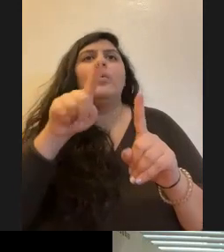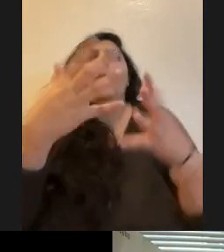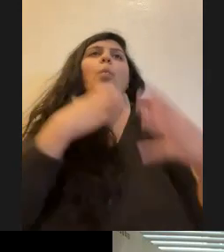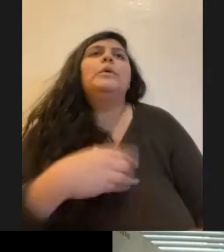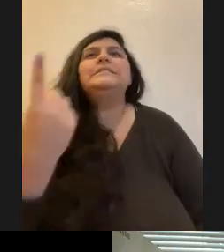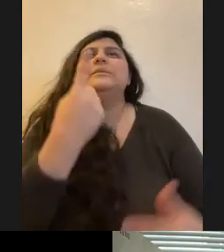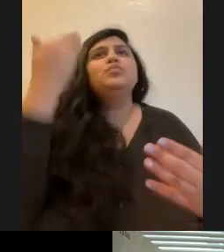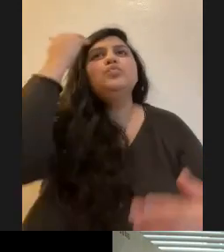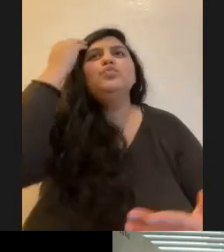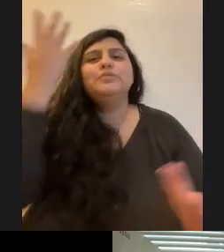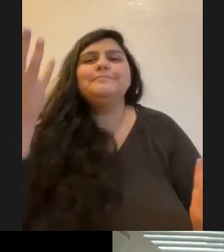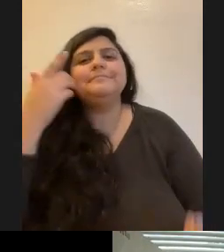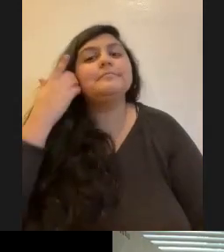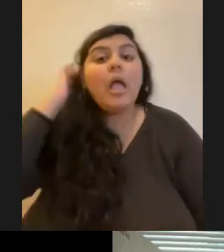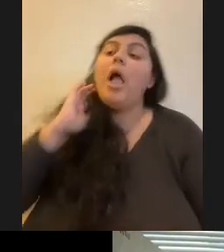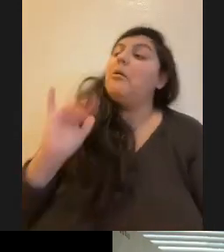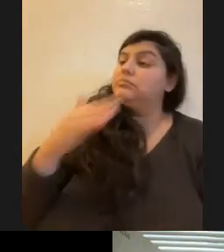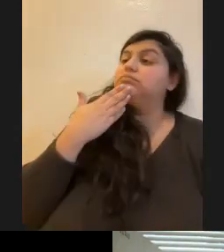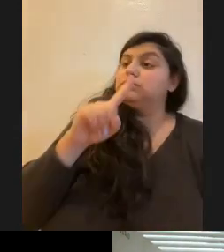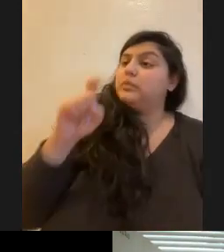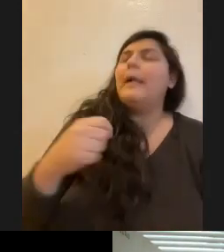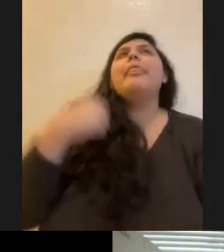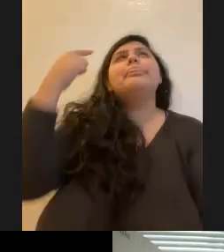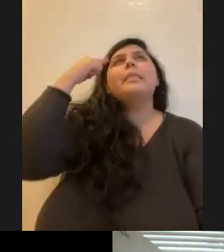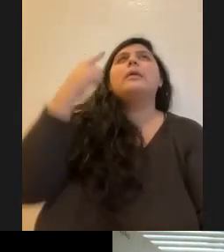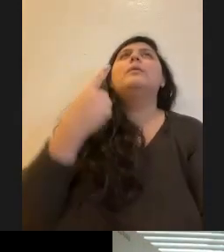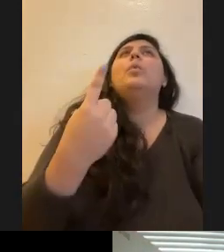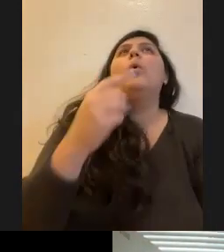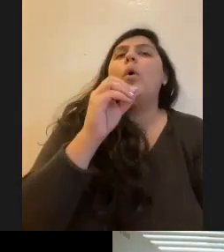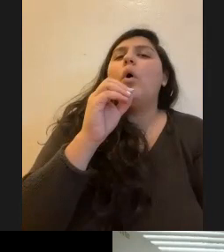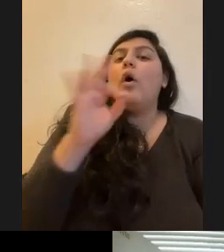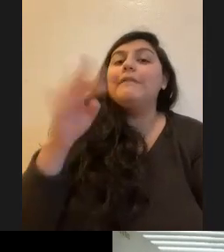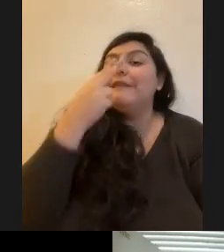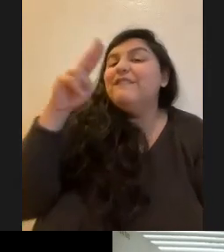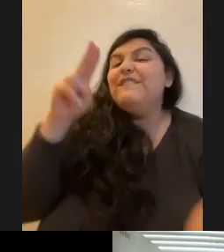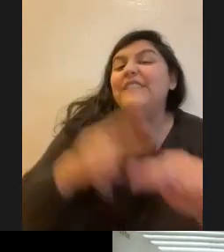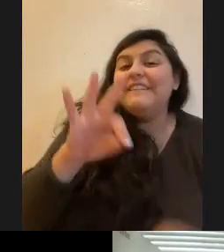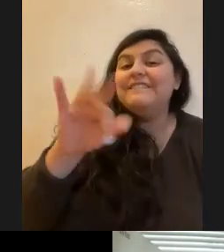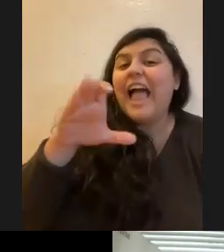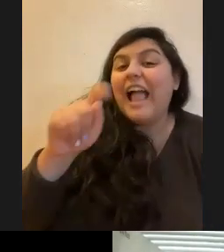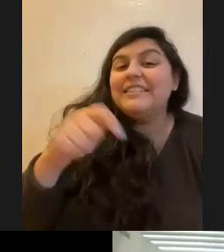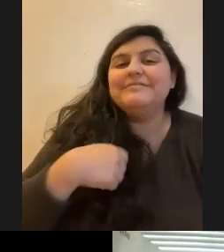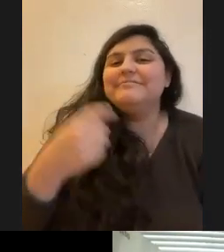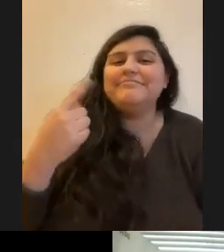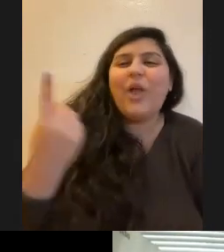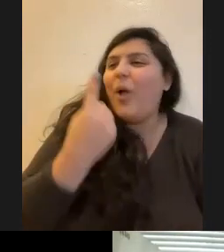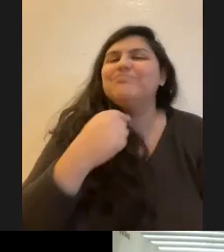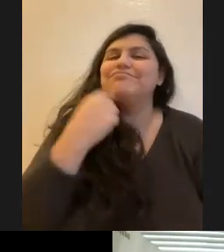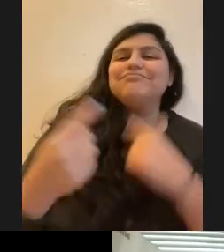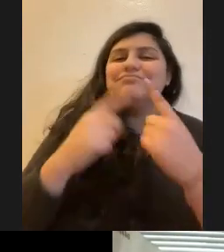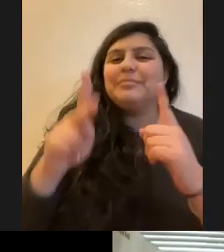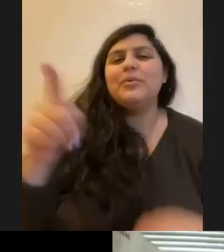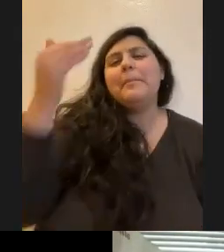That is a great question. I think one of the fun facts I always tell people is, you might think